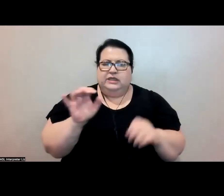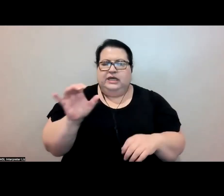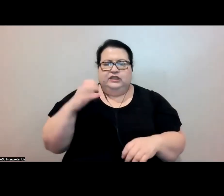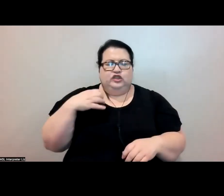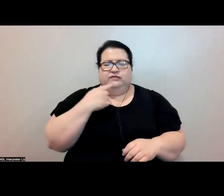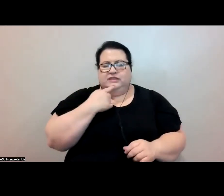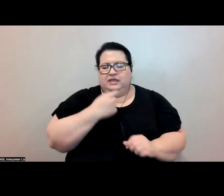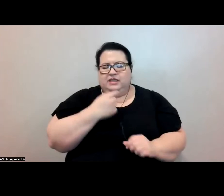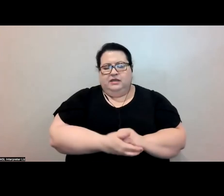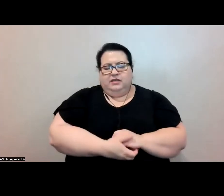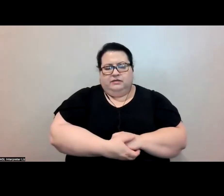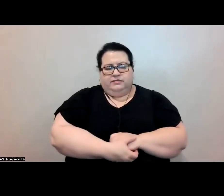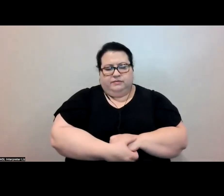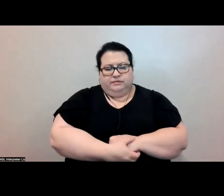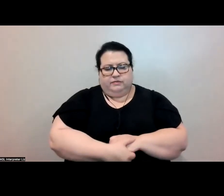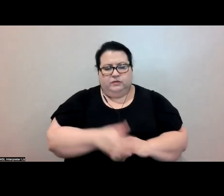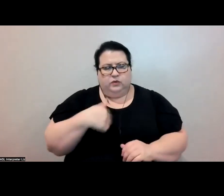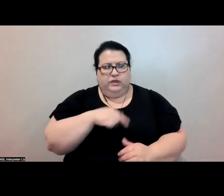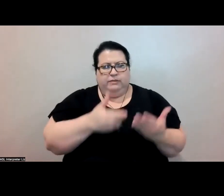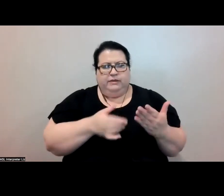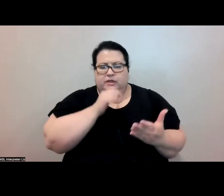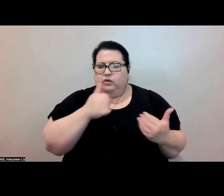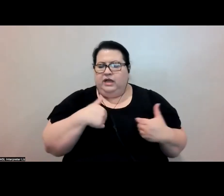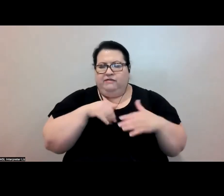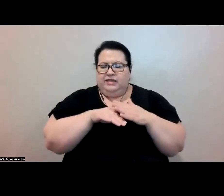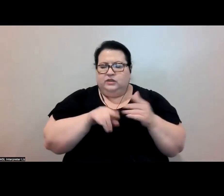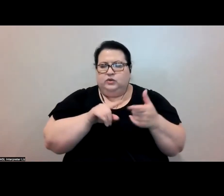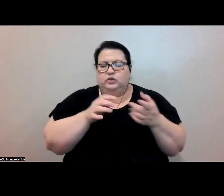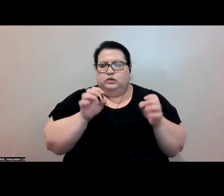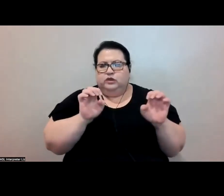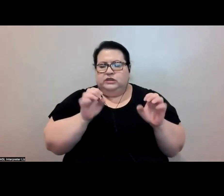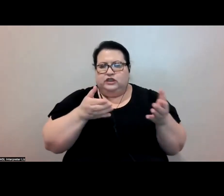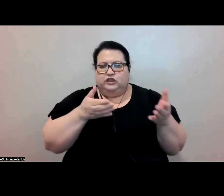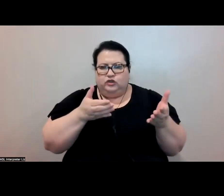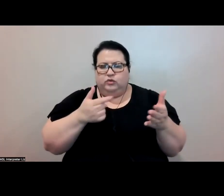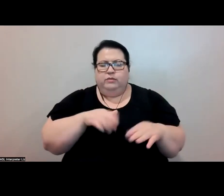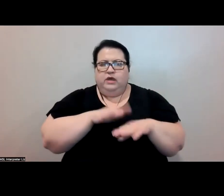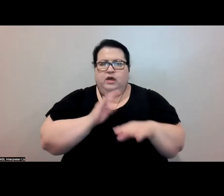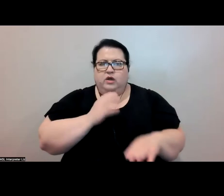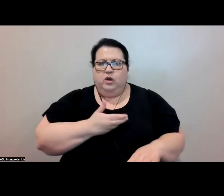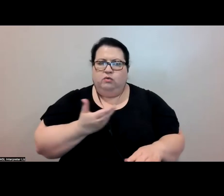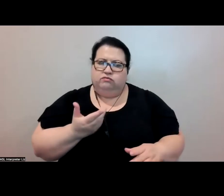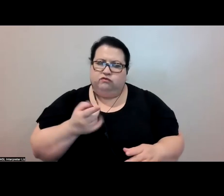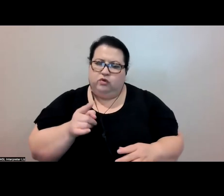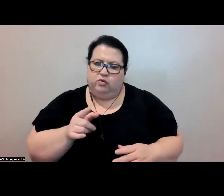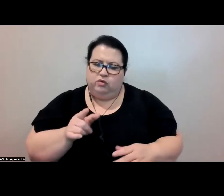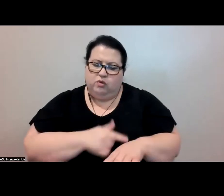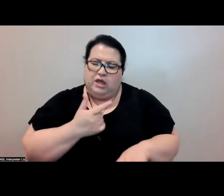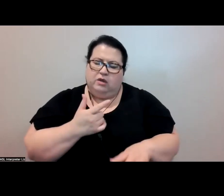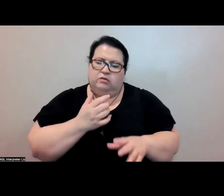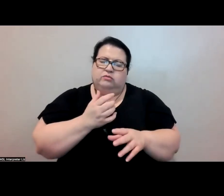said, we may not have access to emergency services. We're going to be on our own for a bit. So we need to make sure we do